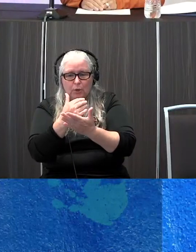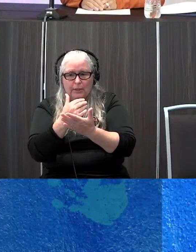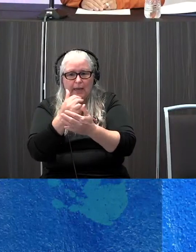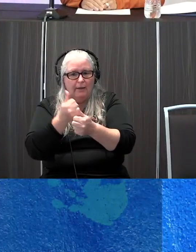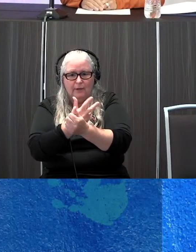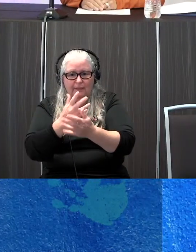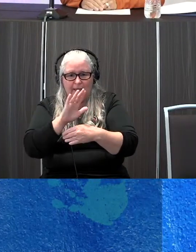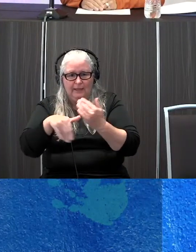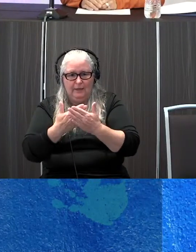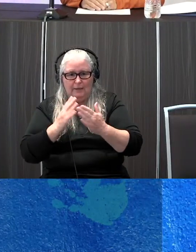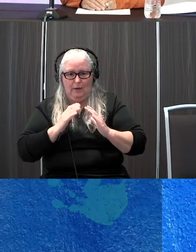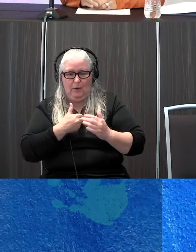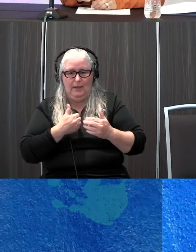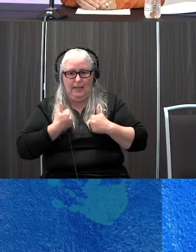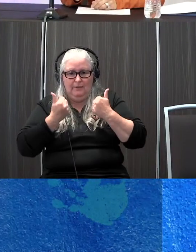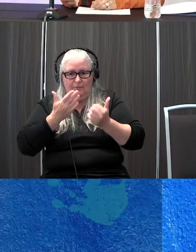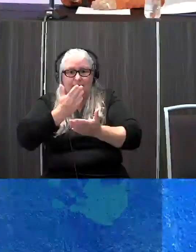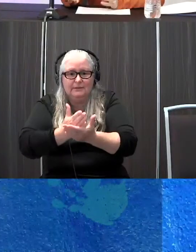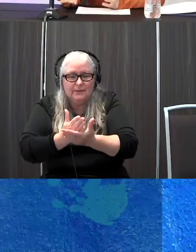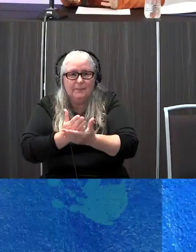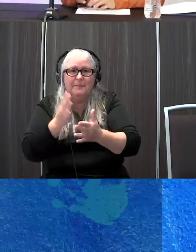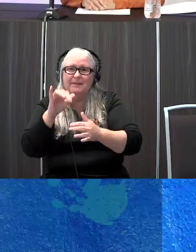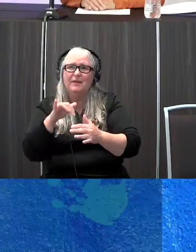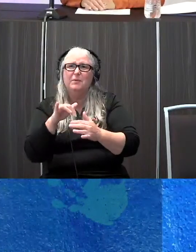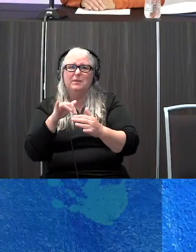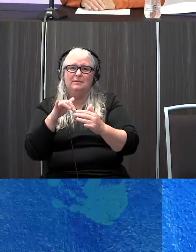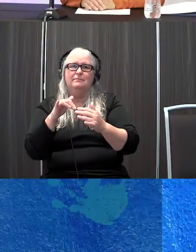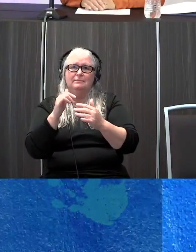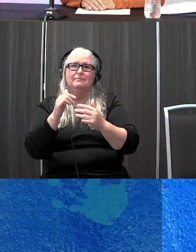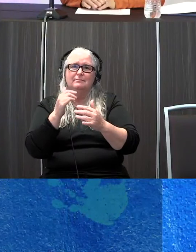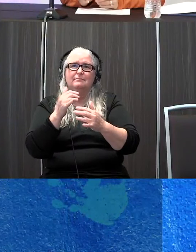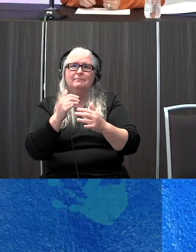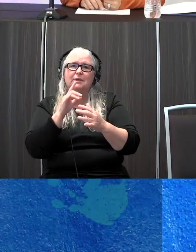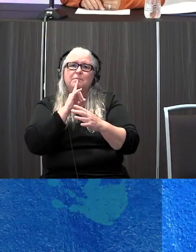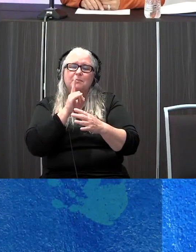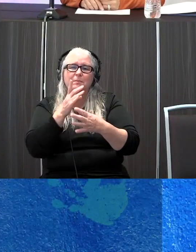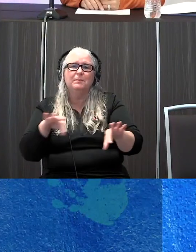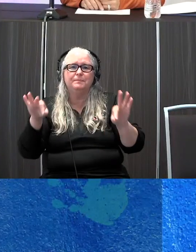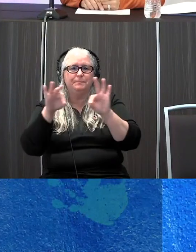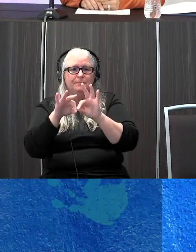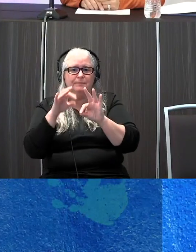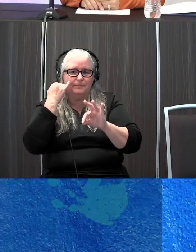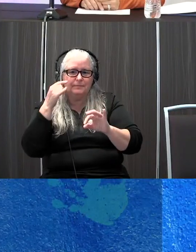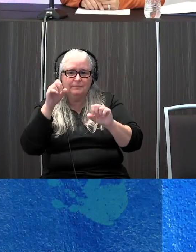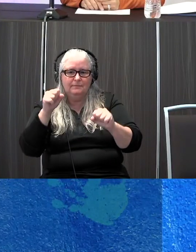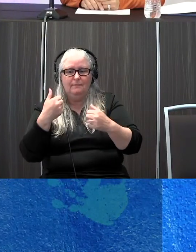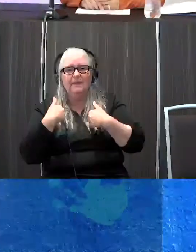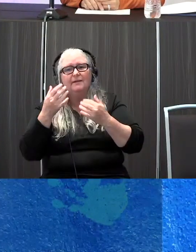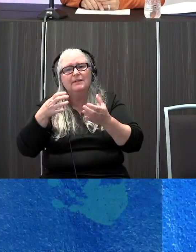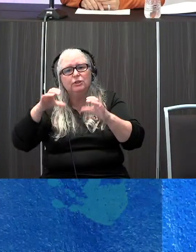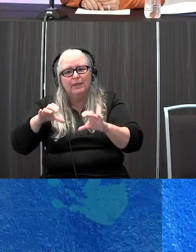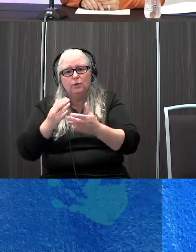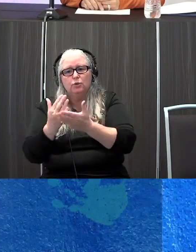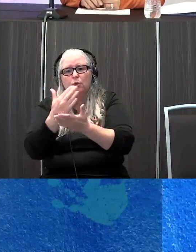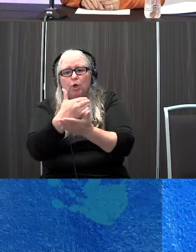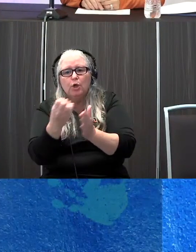So so that was huge, as he would have like another chance to change and earn it. Being consistent, that's been very